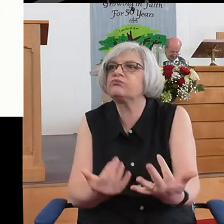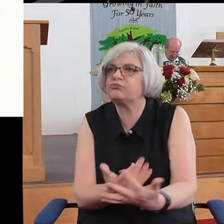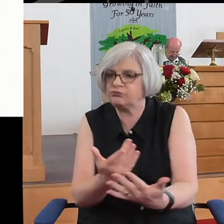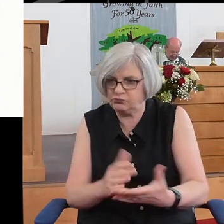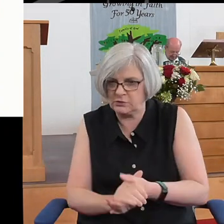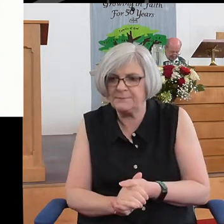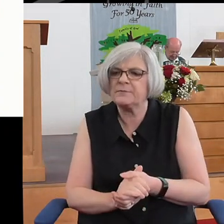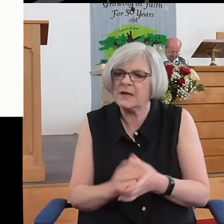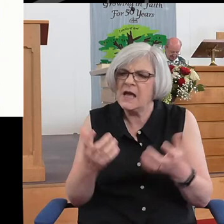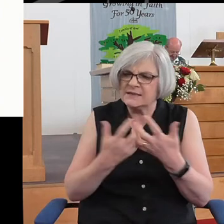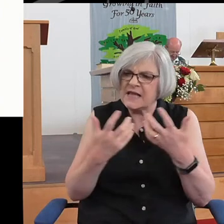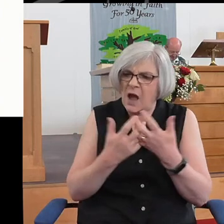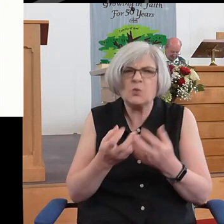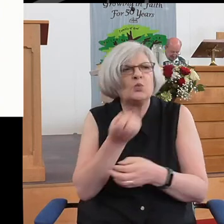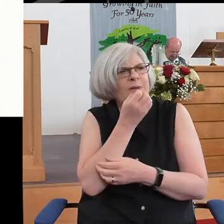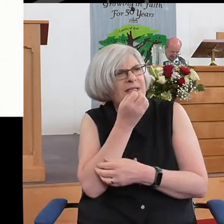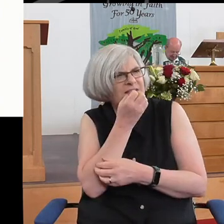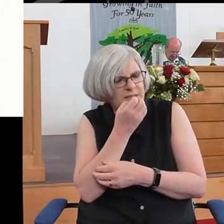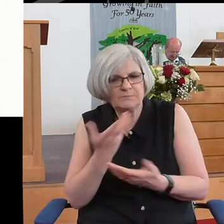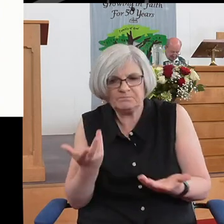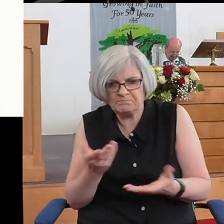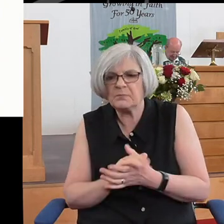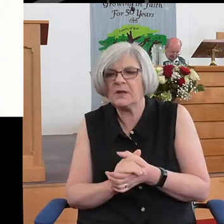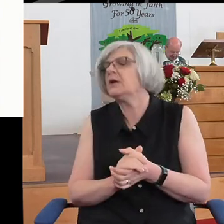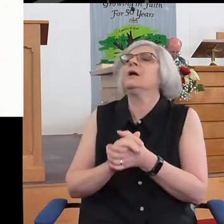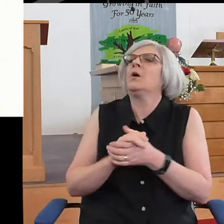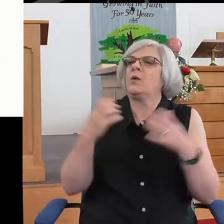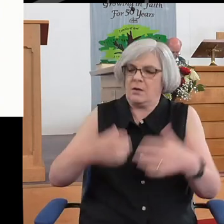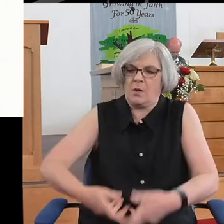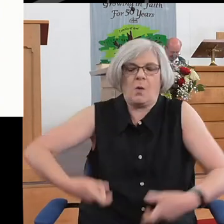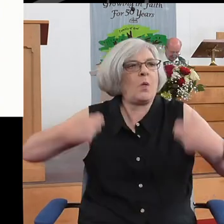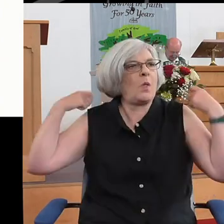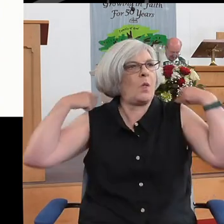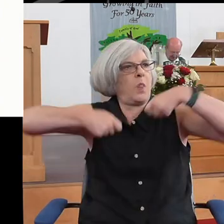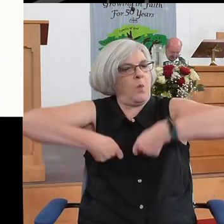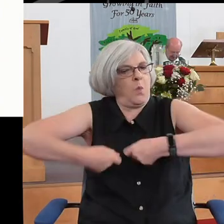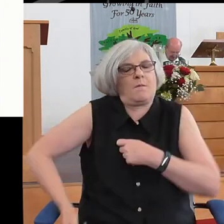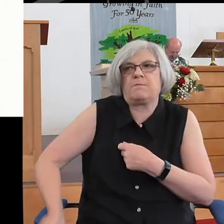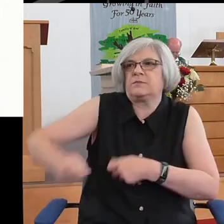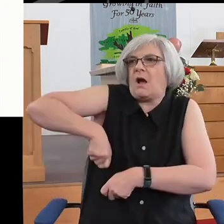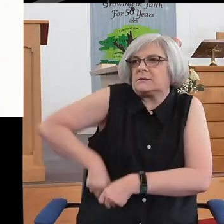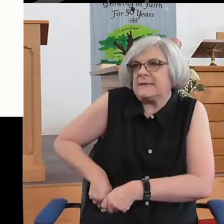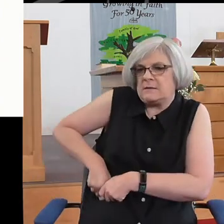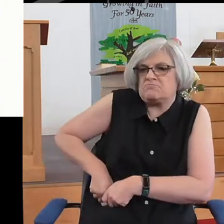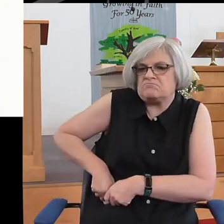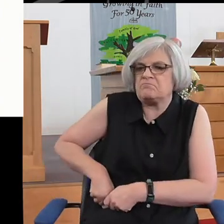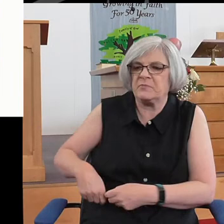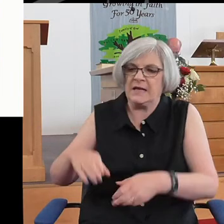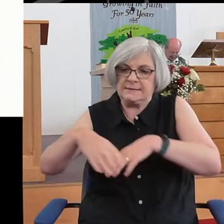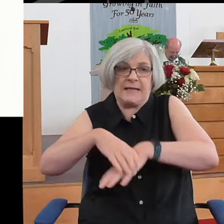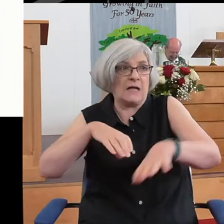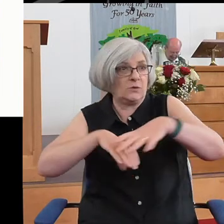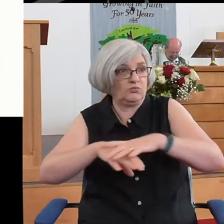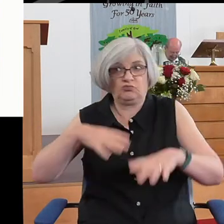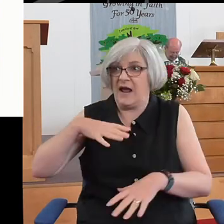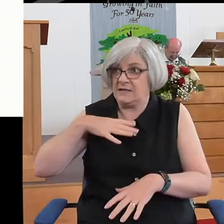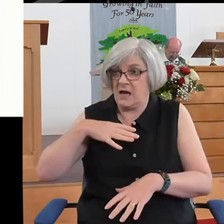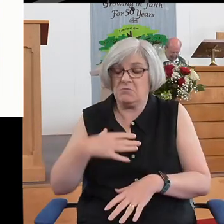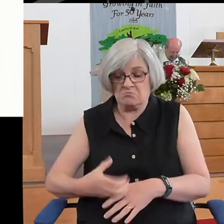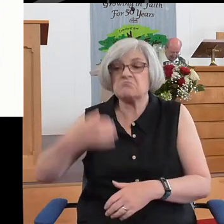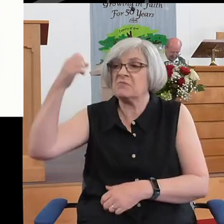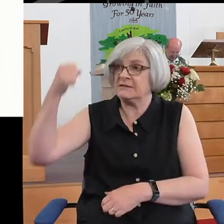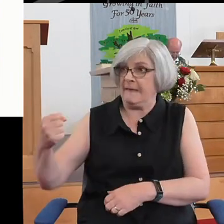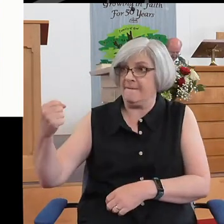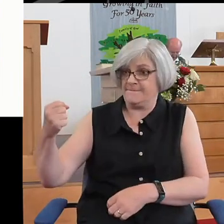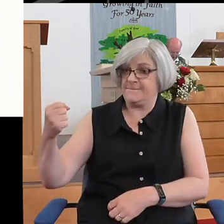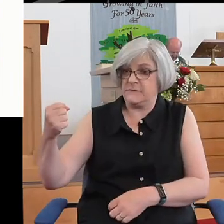is how you are to eat it, with your cloak tucked into your belt, your sandals on your feet, and your staff